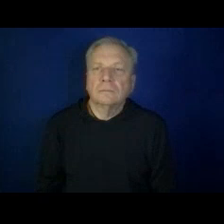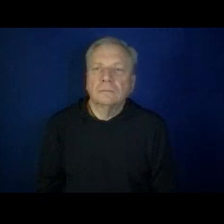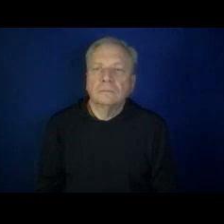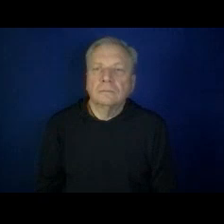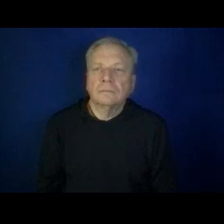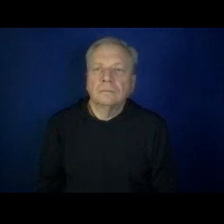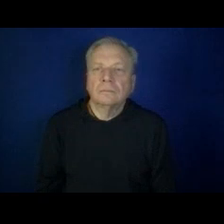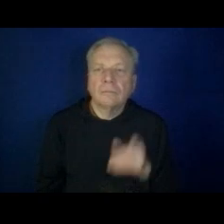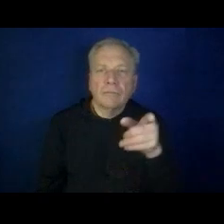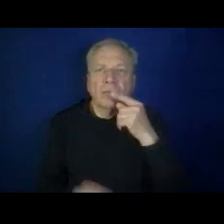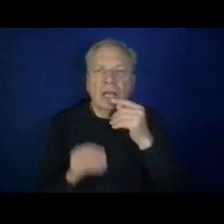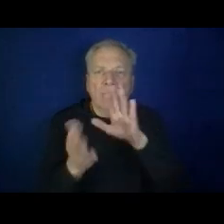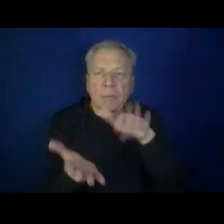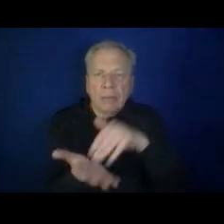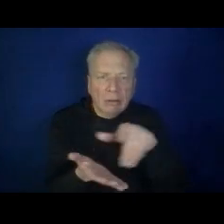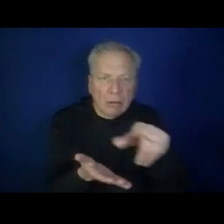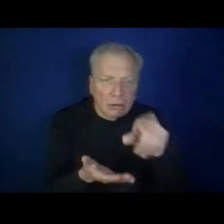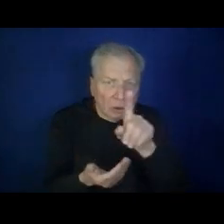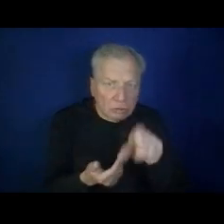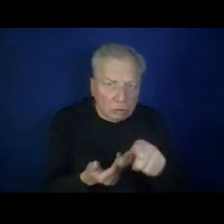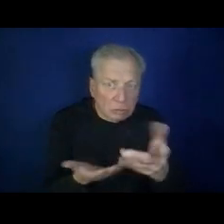In the middle.